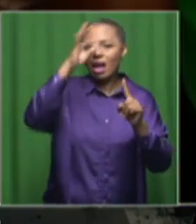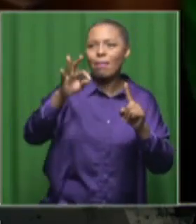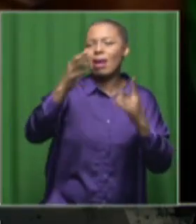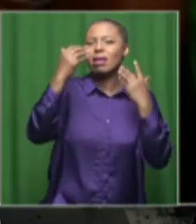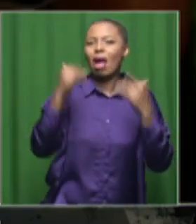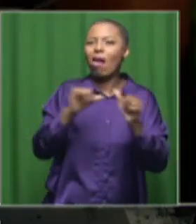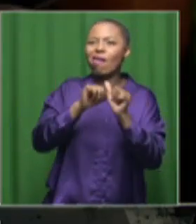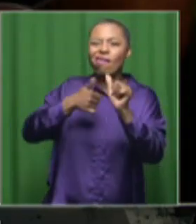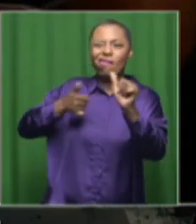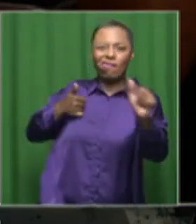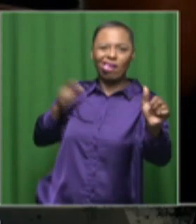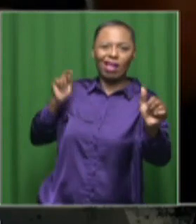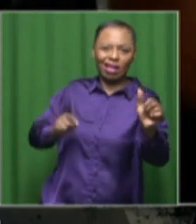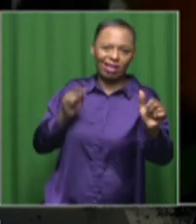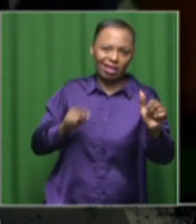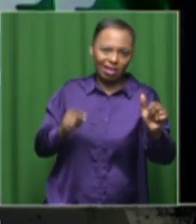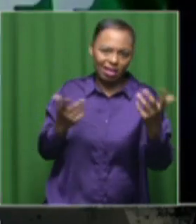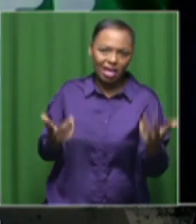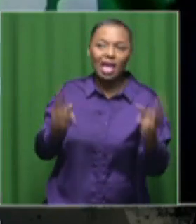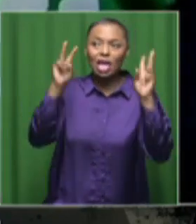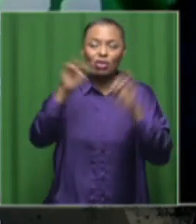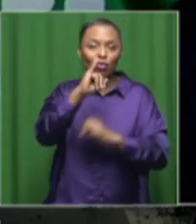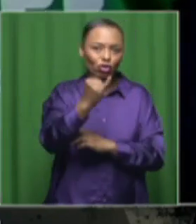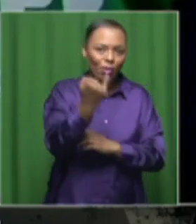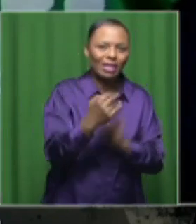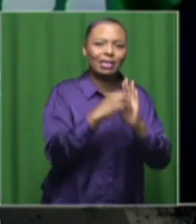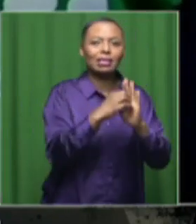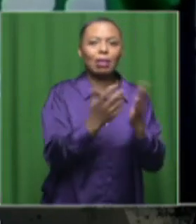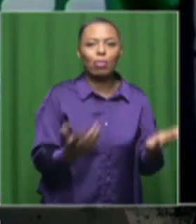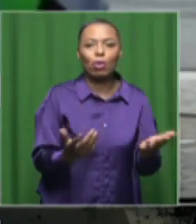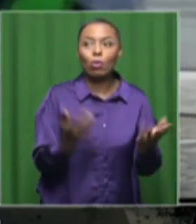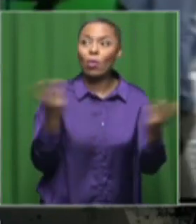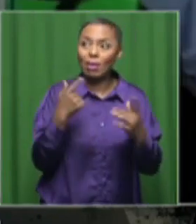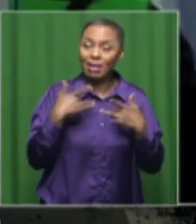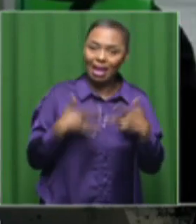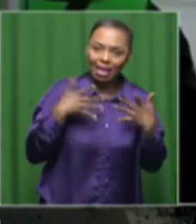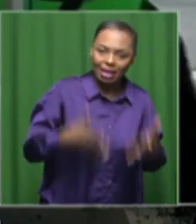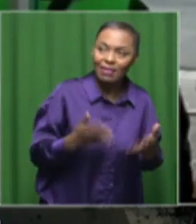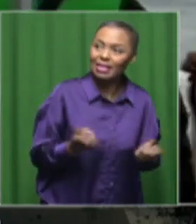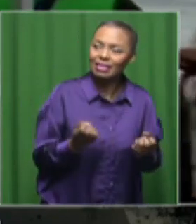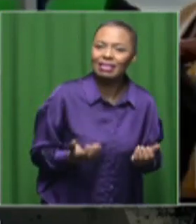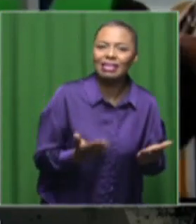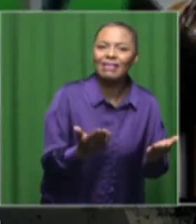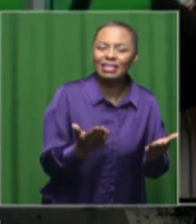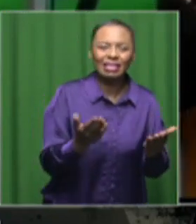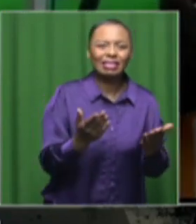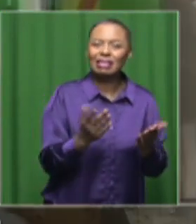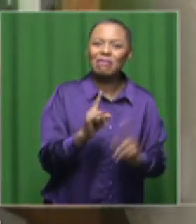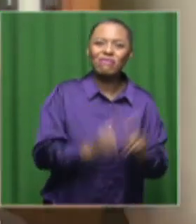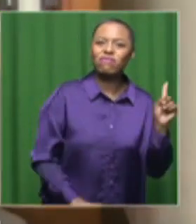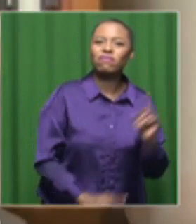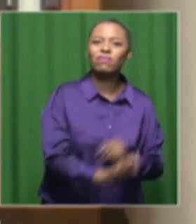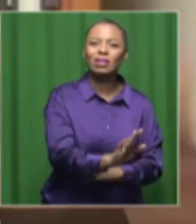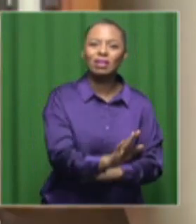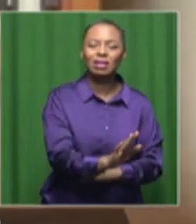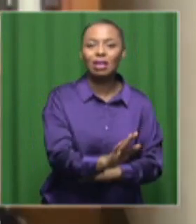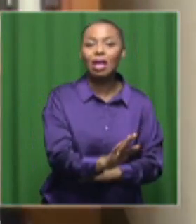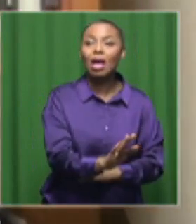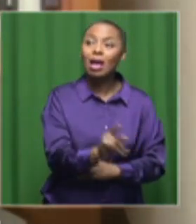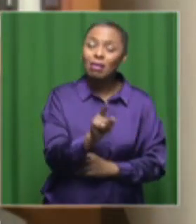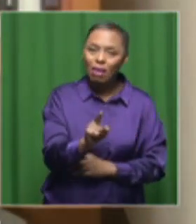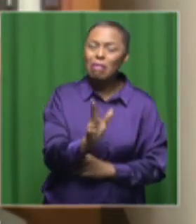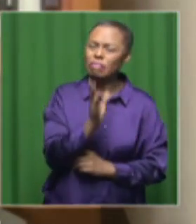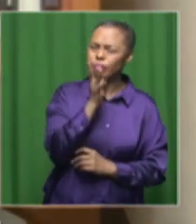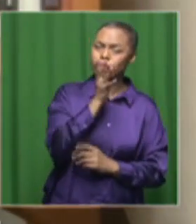complete collapse in Johannesburg, for example, where I live, in terms of the delivery of services. So these